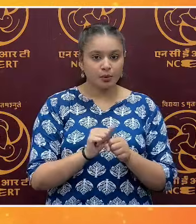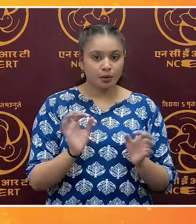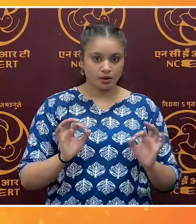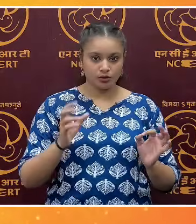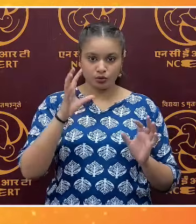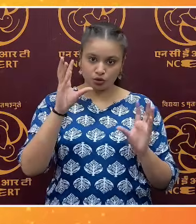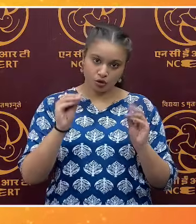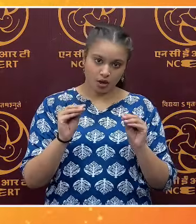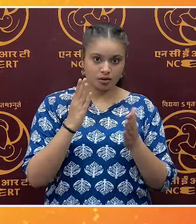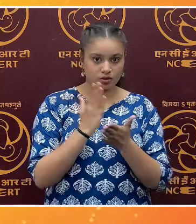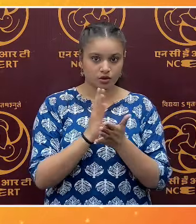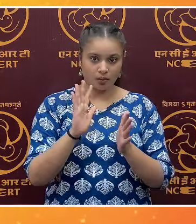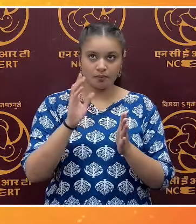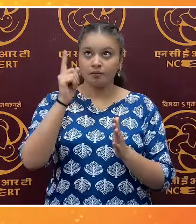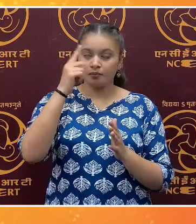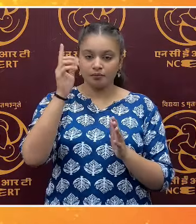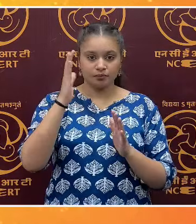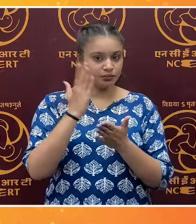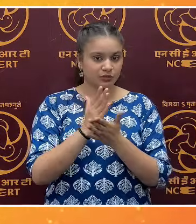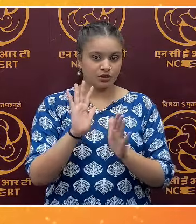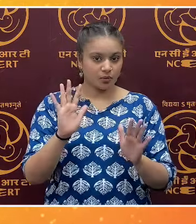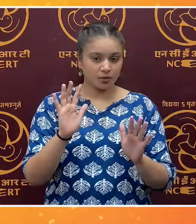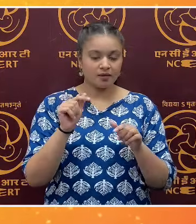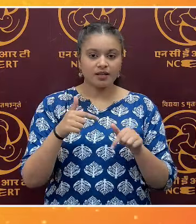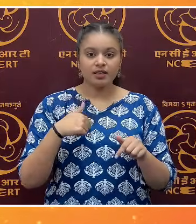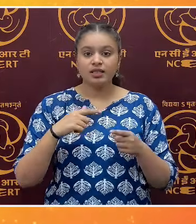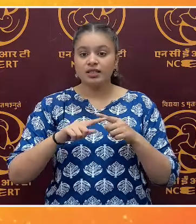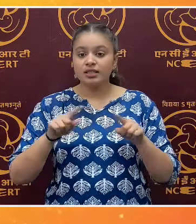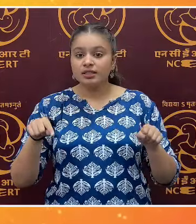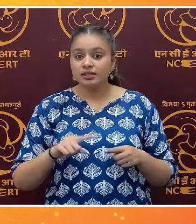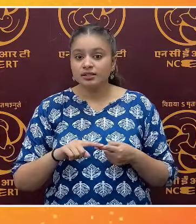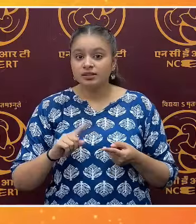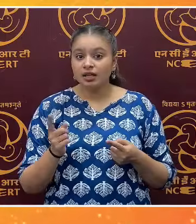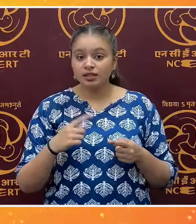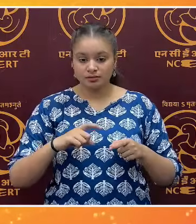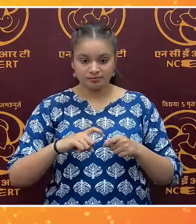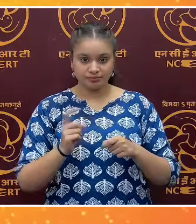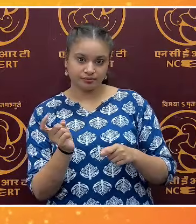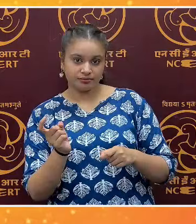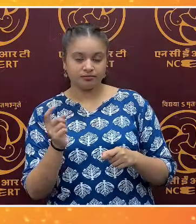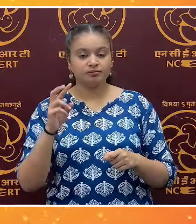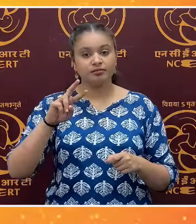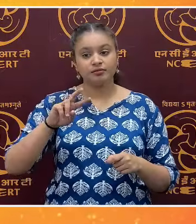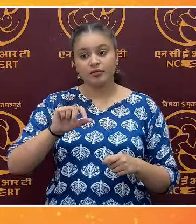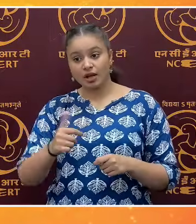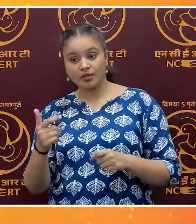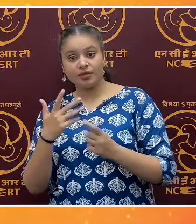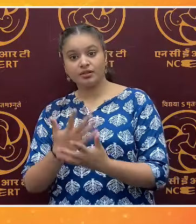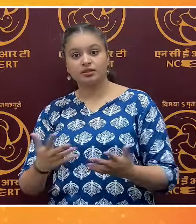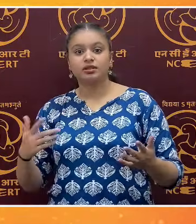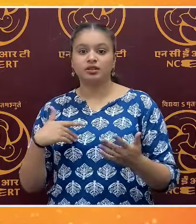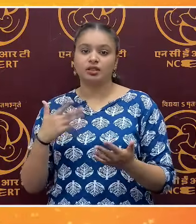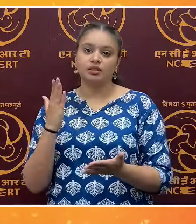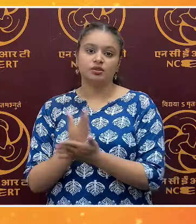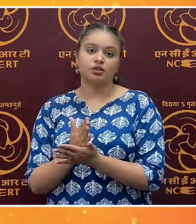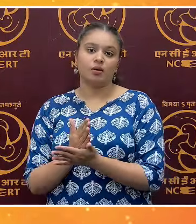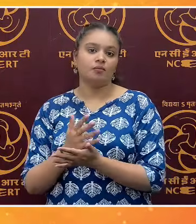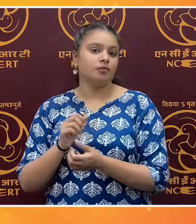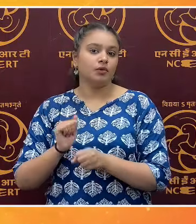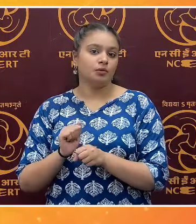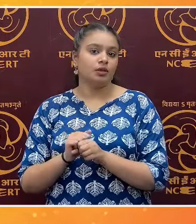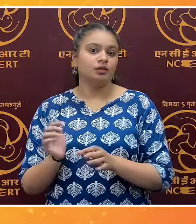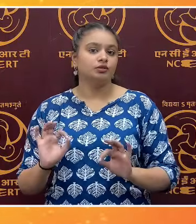so it will like what will happen, the circuit will break up and the other appliances will also not